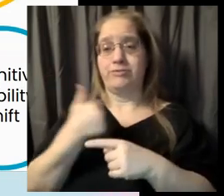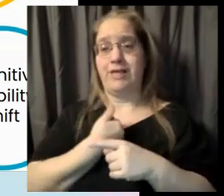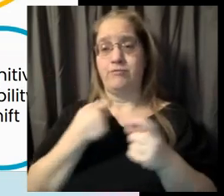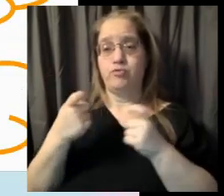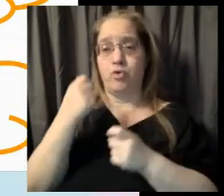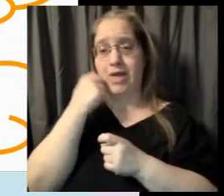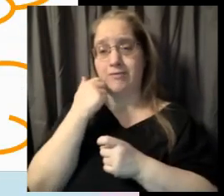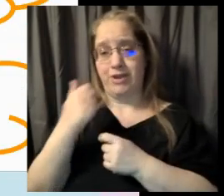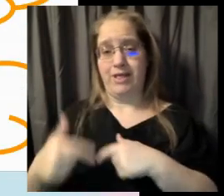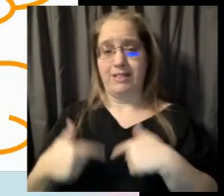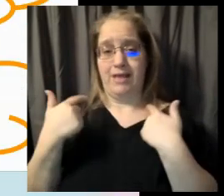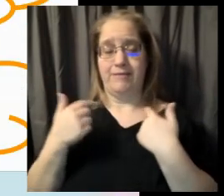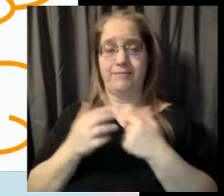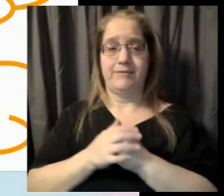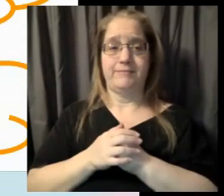lives.